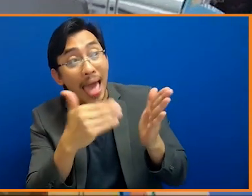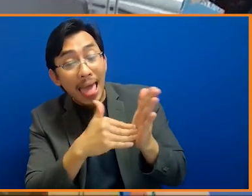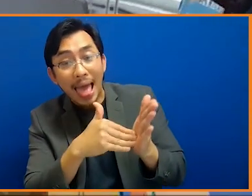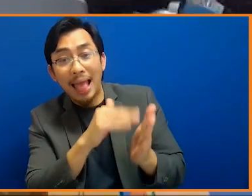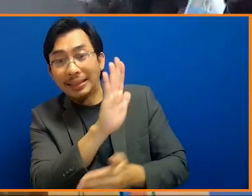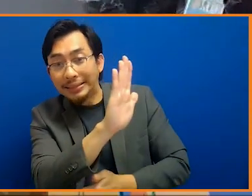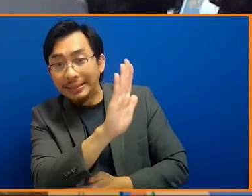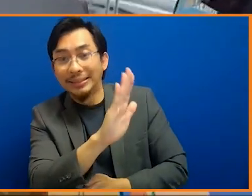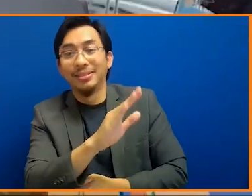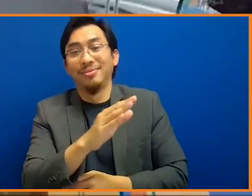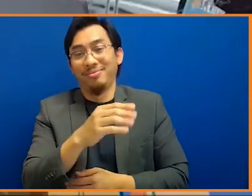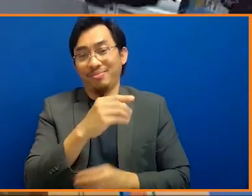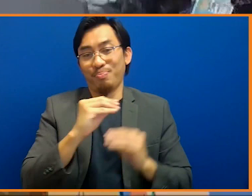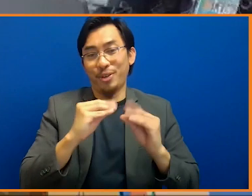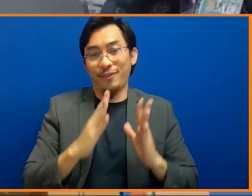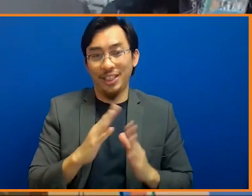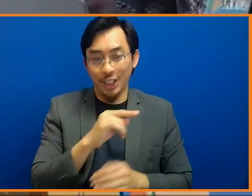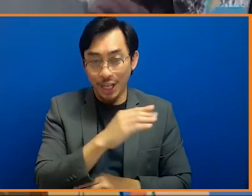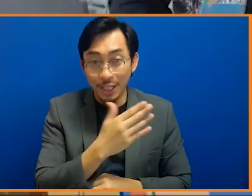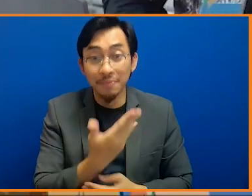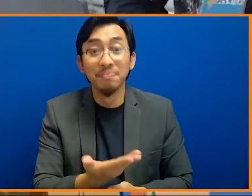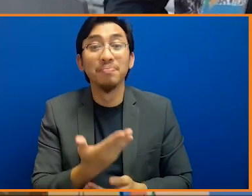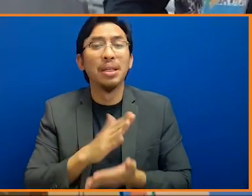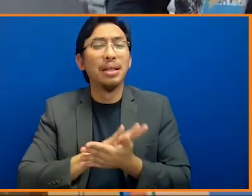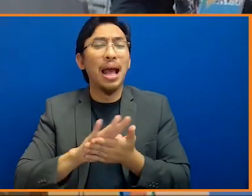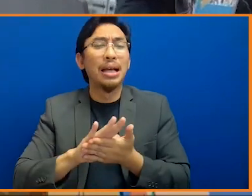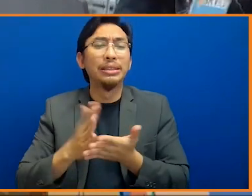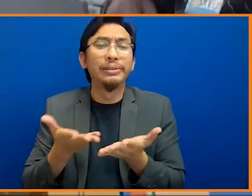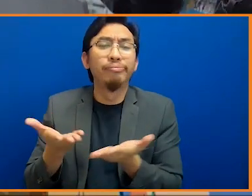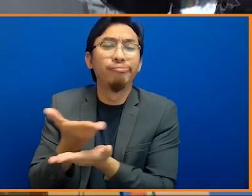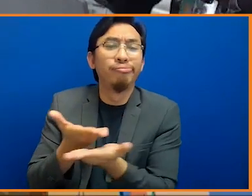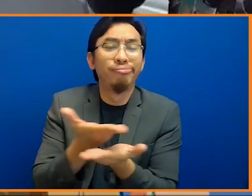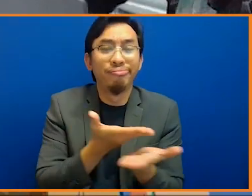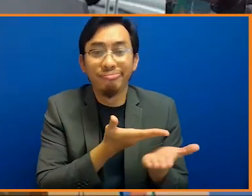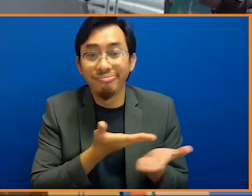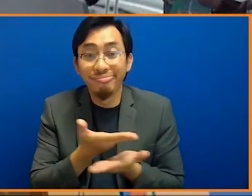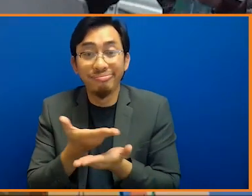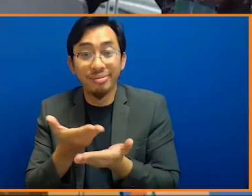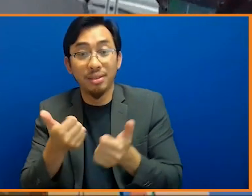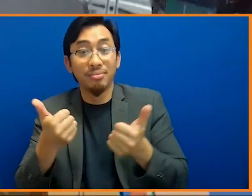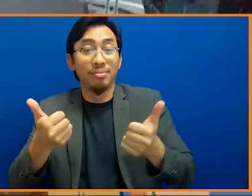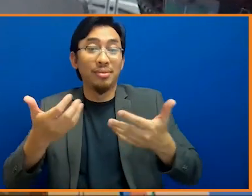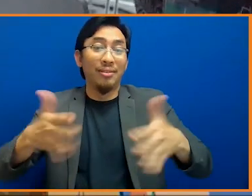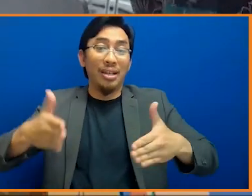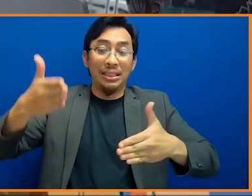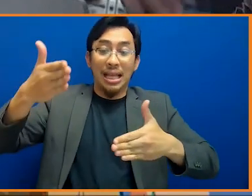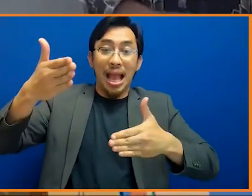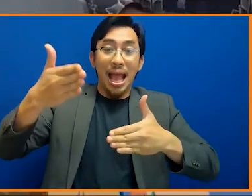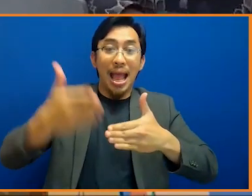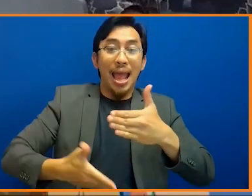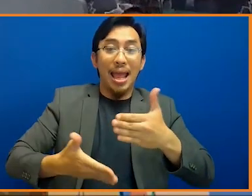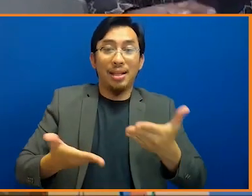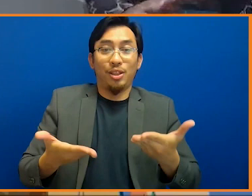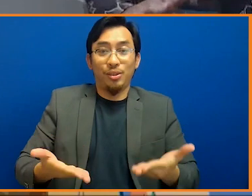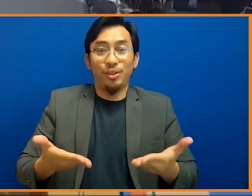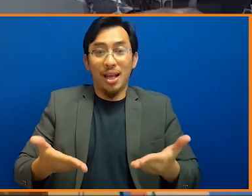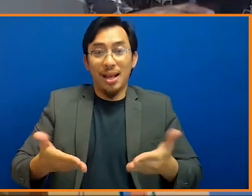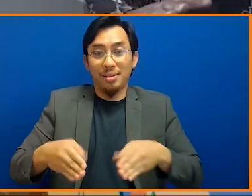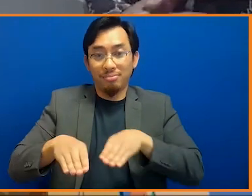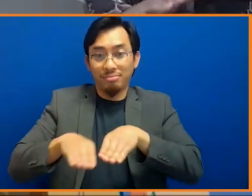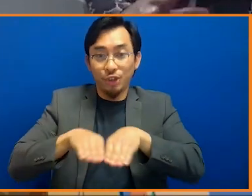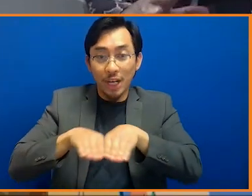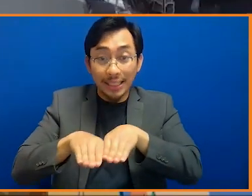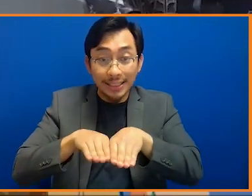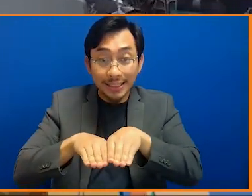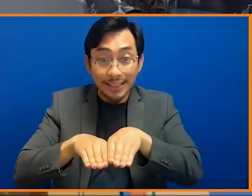like to thanks again, Prof. Syamsidik, for the very nice discussions. For the end of the session